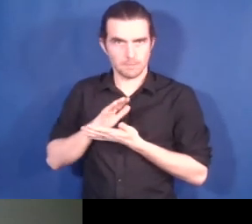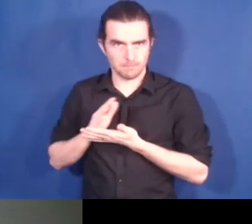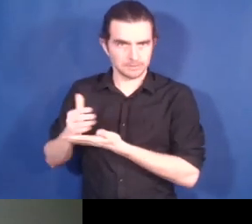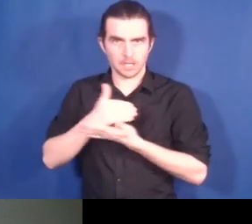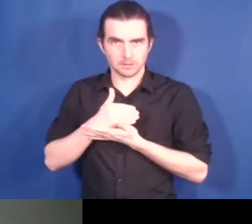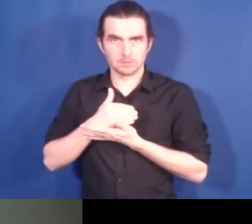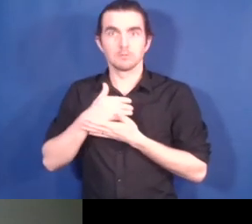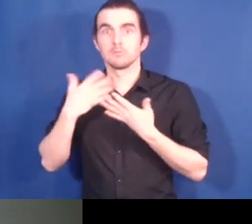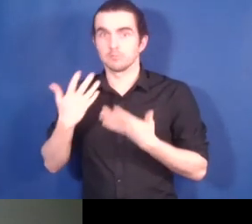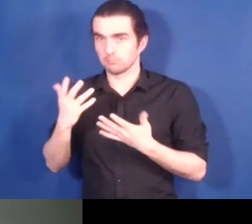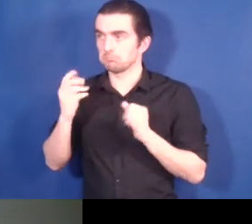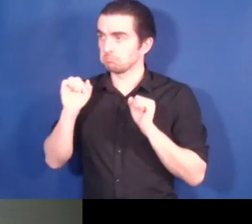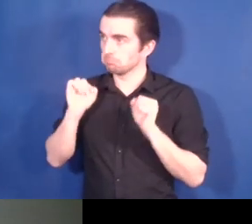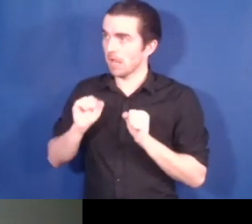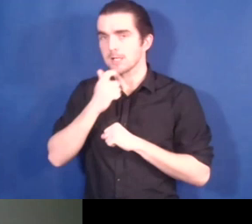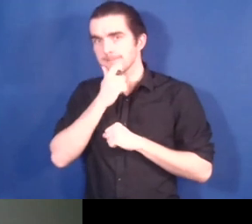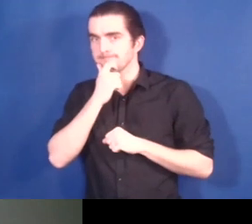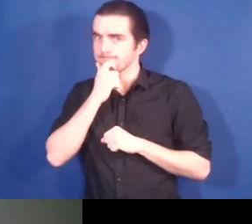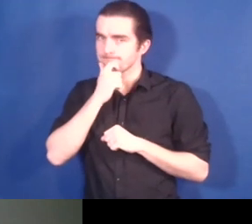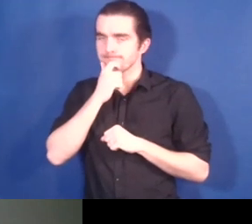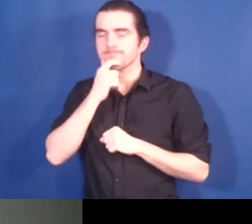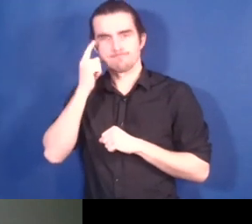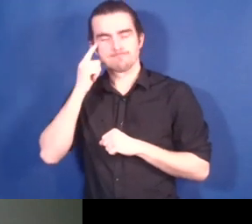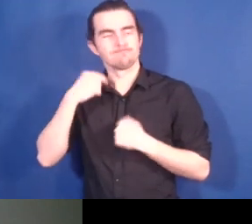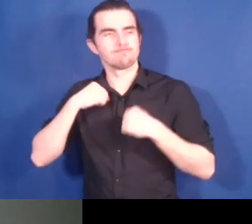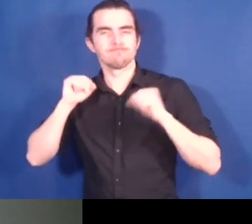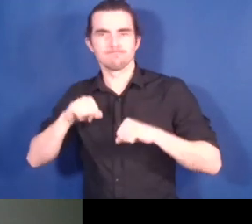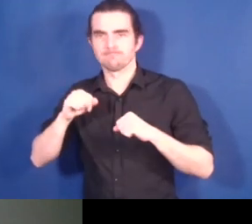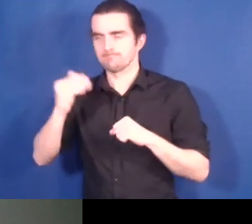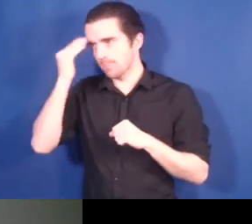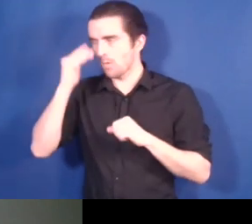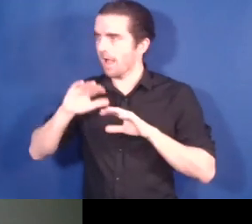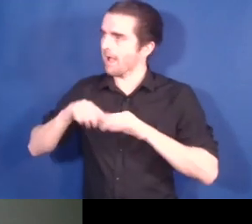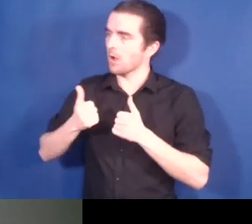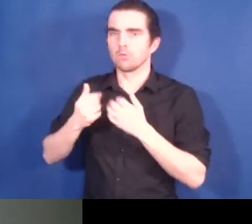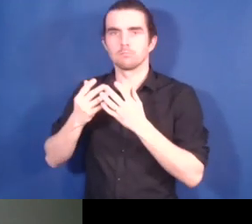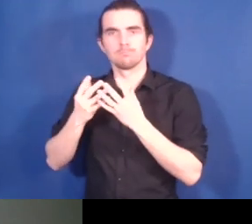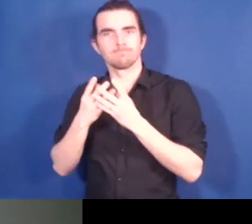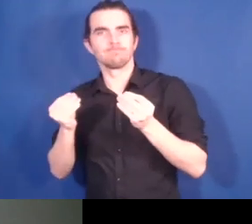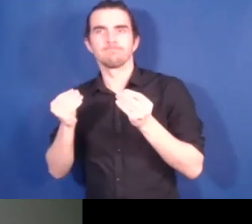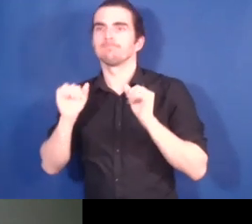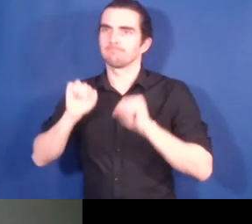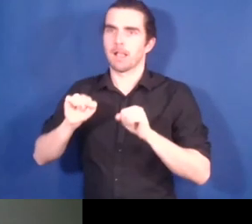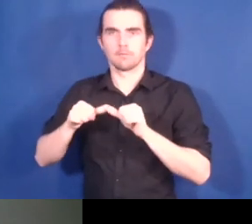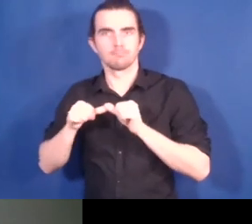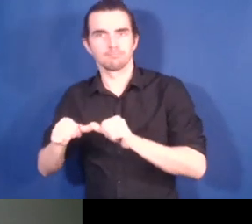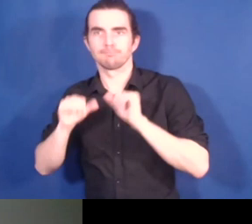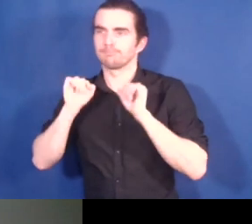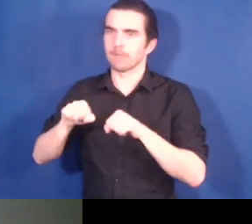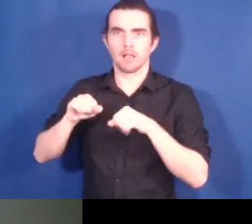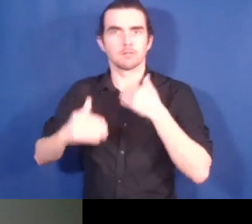those other factors that you've mentioned, relating to housing, land and property, relating to access to employment, access